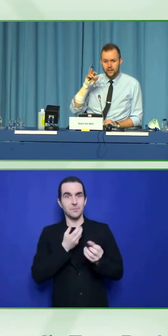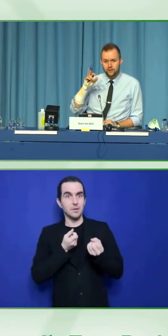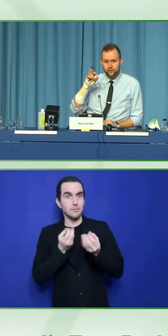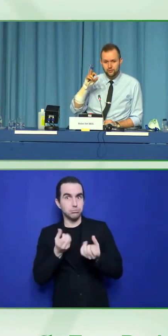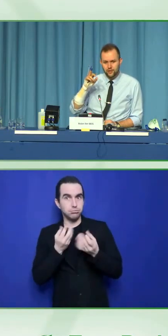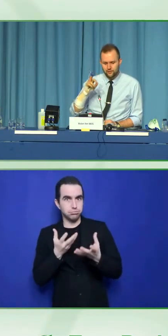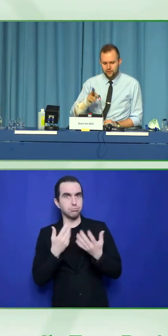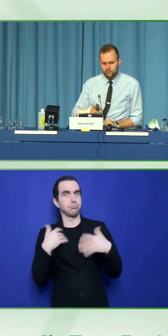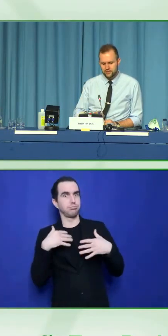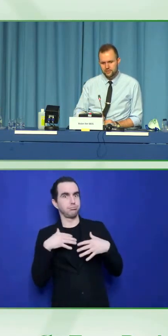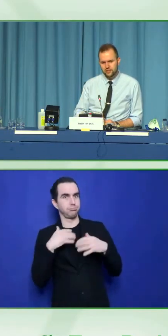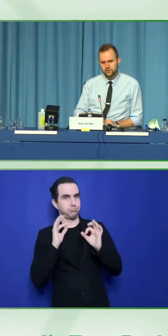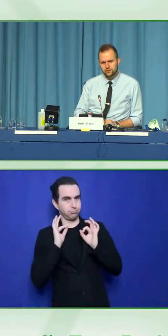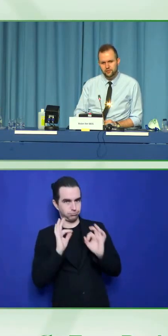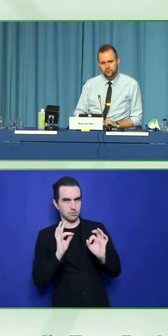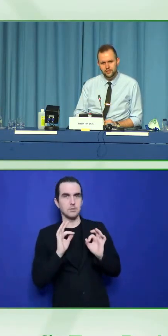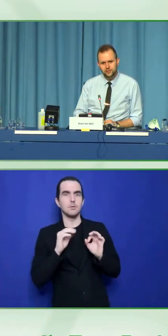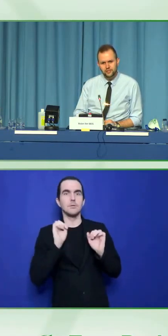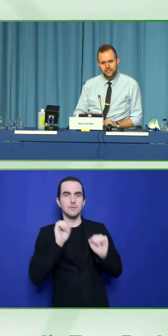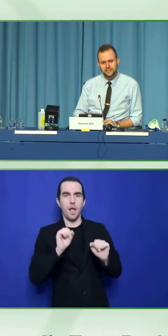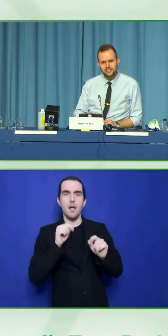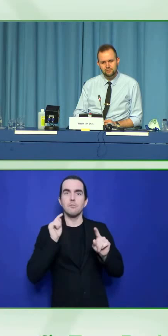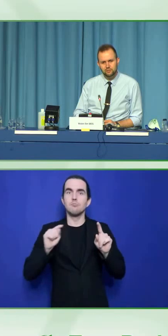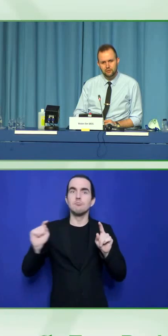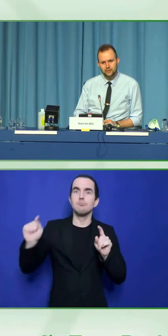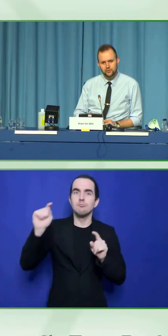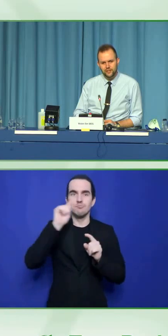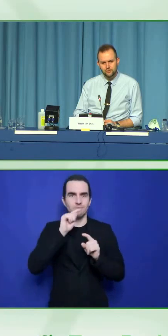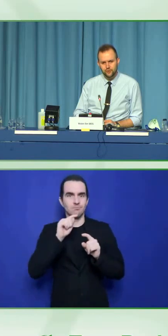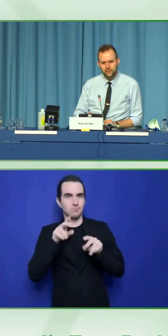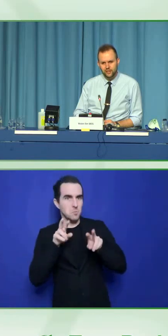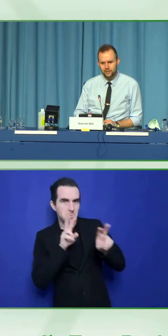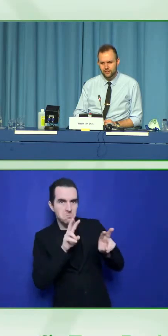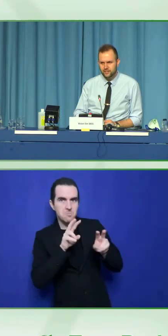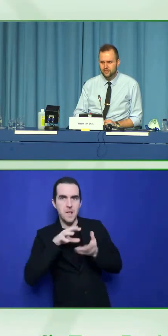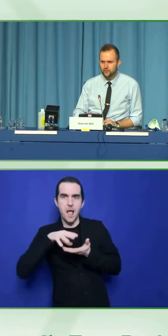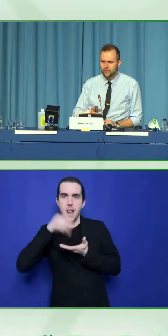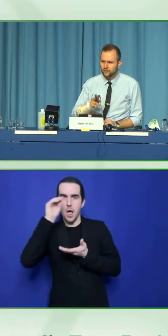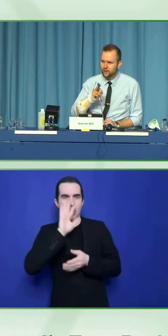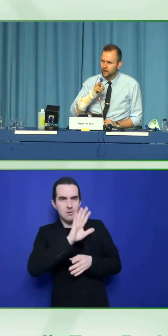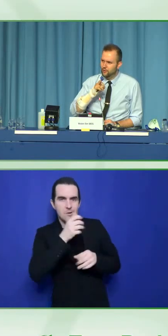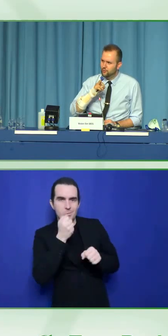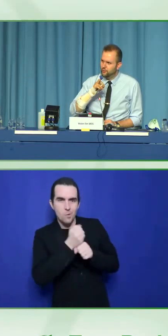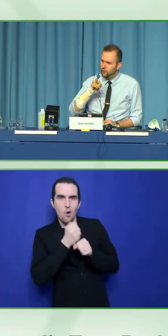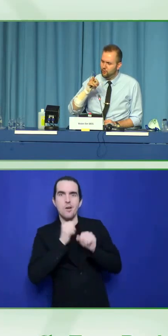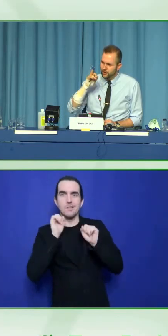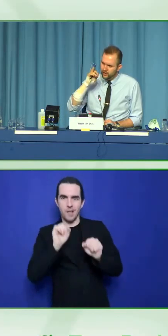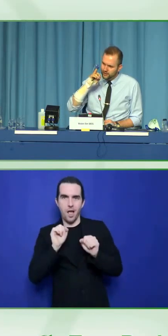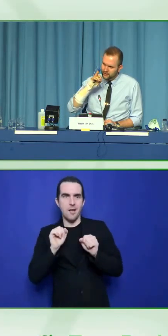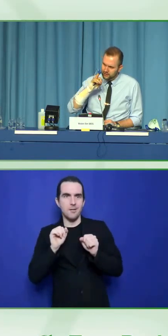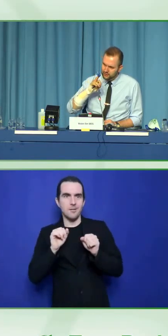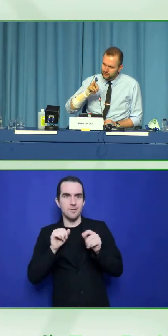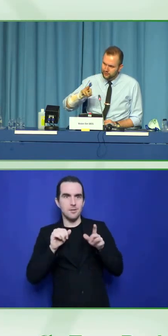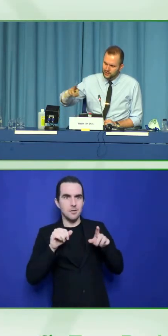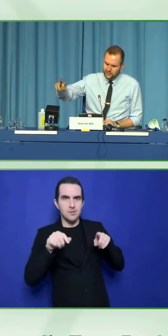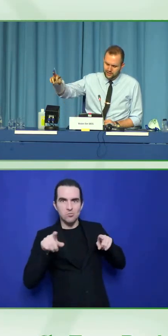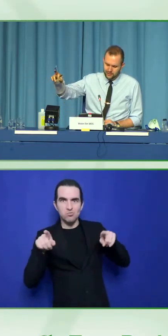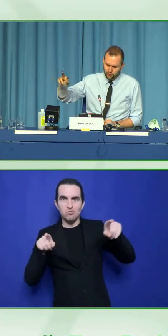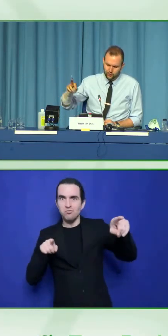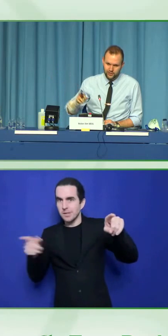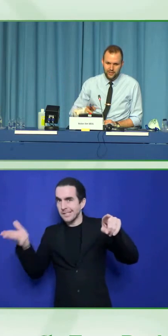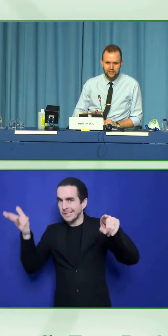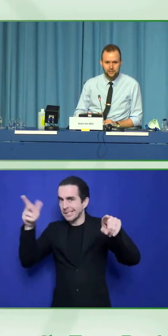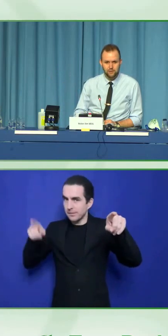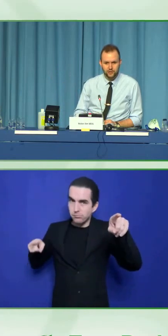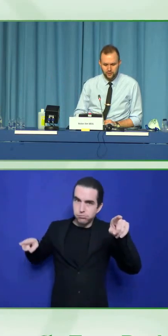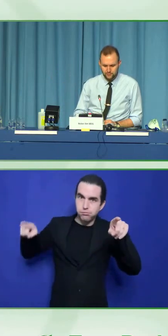In layer 3 of your presentation, you mentioned accessible public transport, and I think that's a great foray and kind of lead